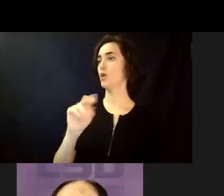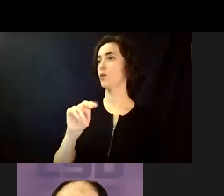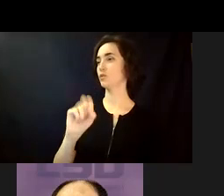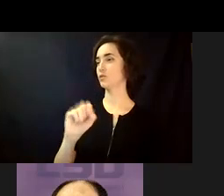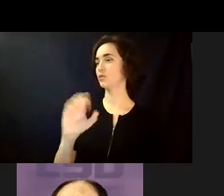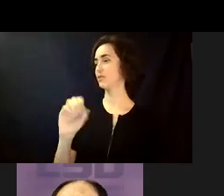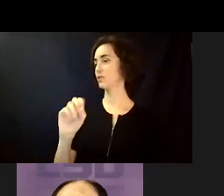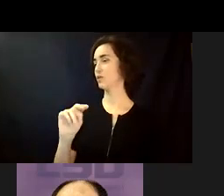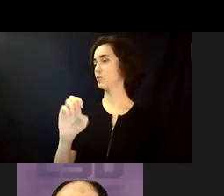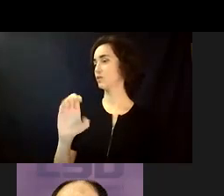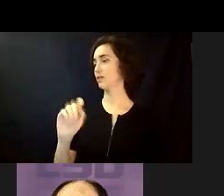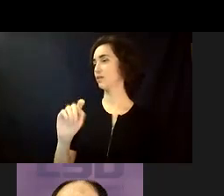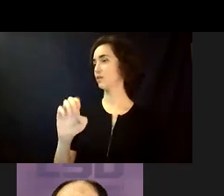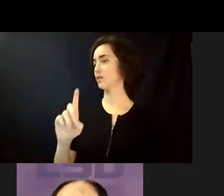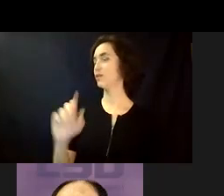lionsconnected@selu.edu. That's all one word,